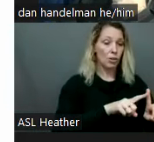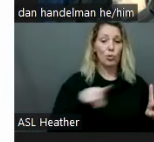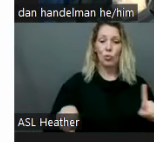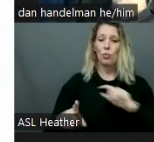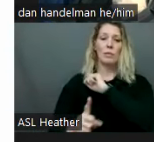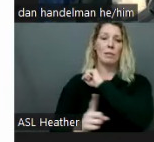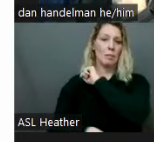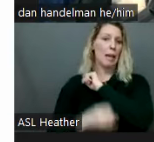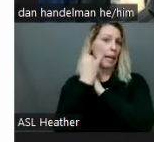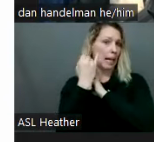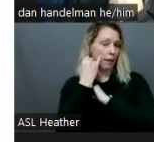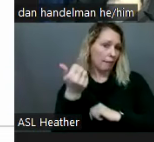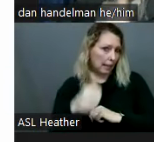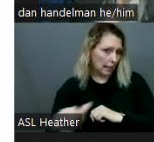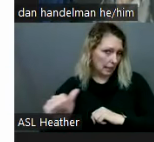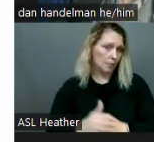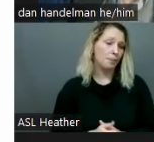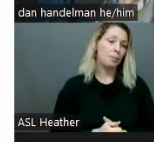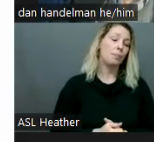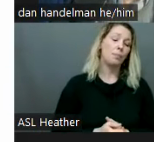discipline, if any, is imposed.